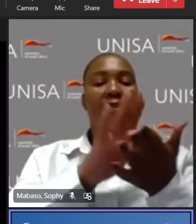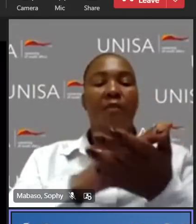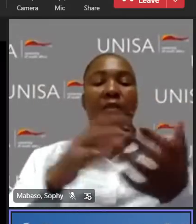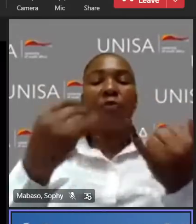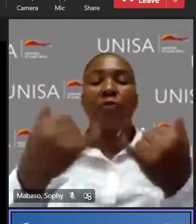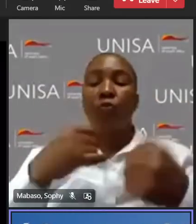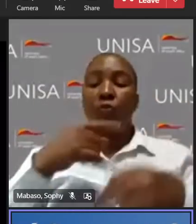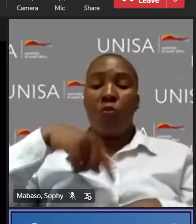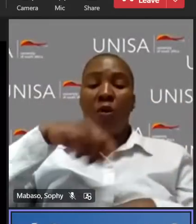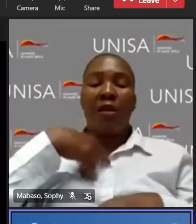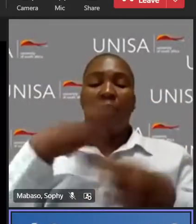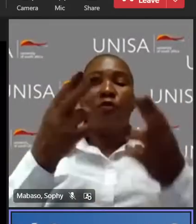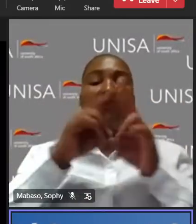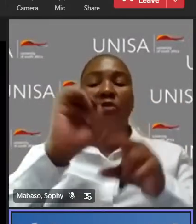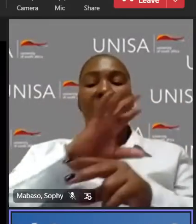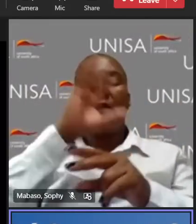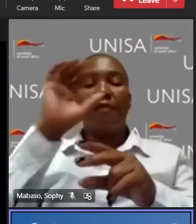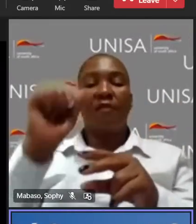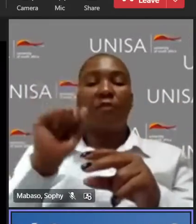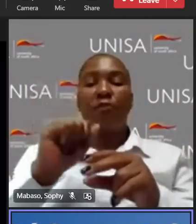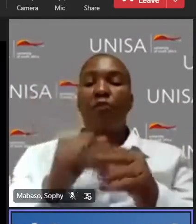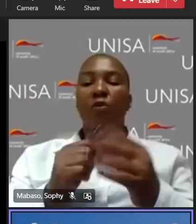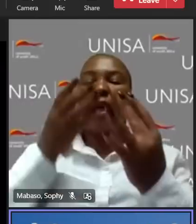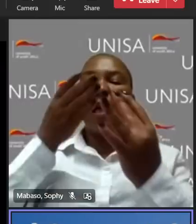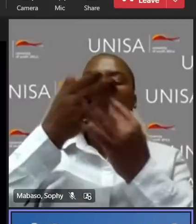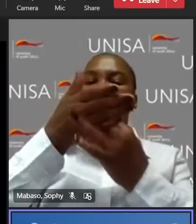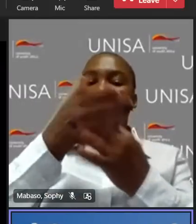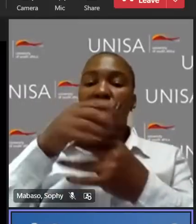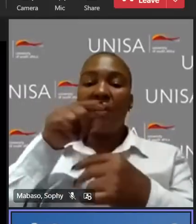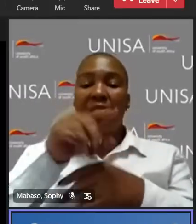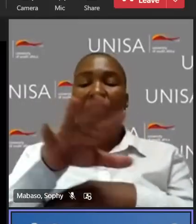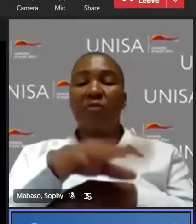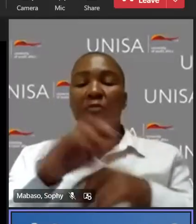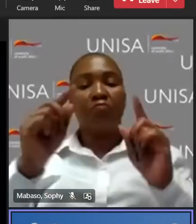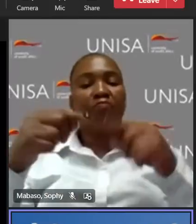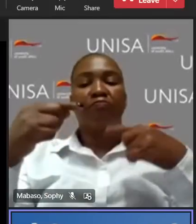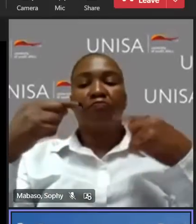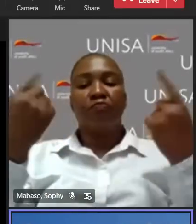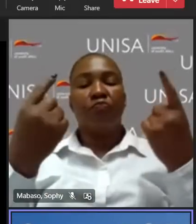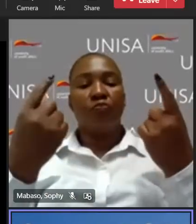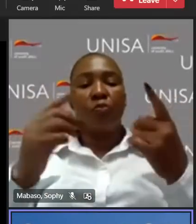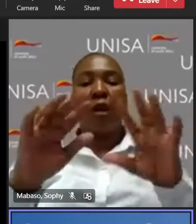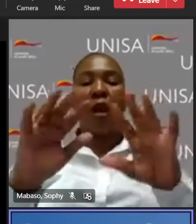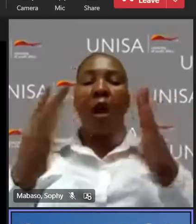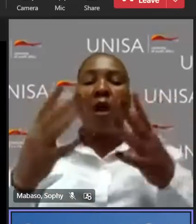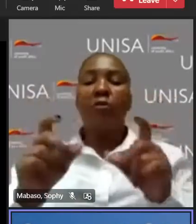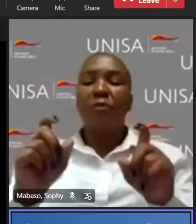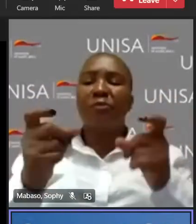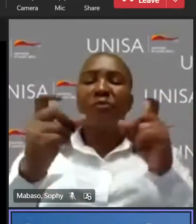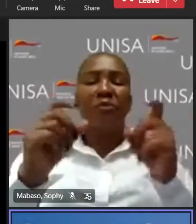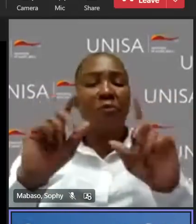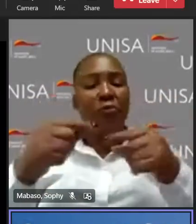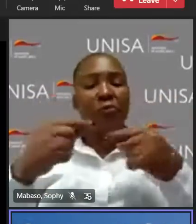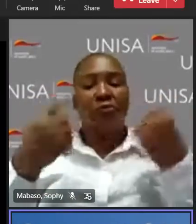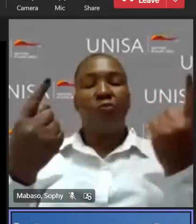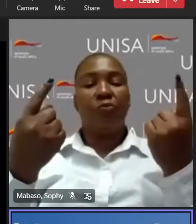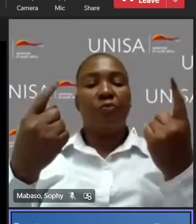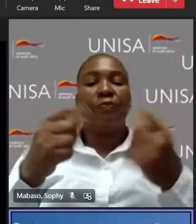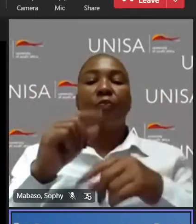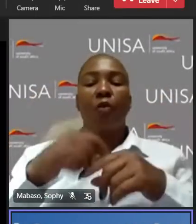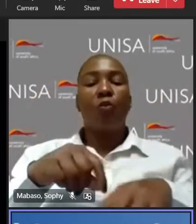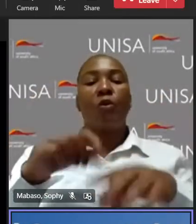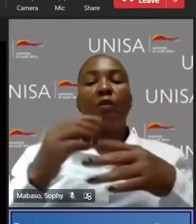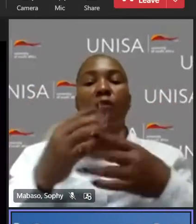control or access to those stages or the portal, or how quick they move and so on. So we advise students to